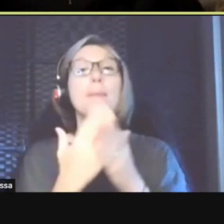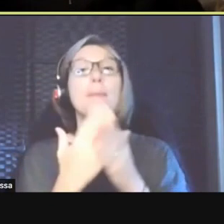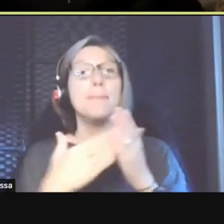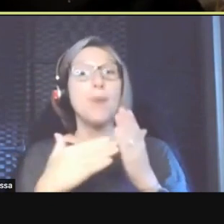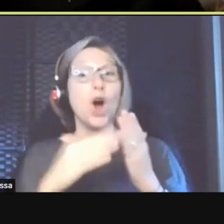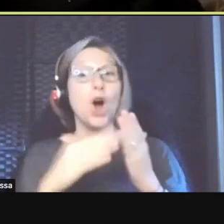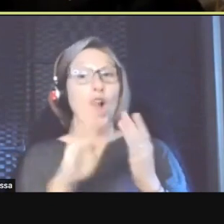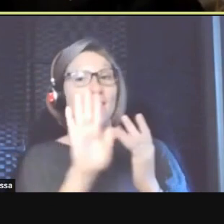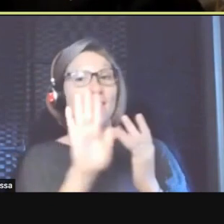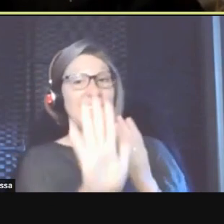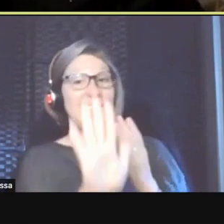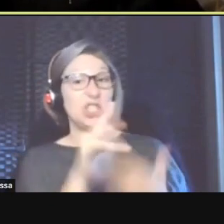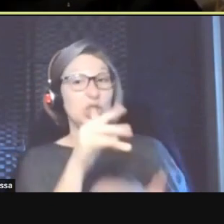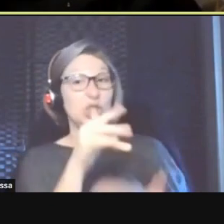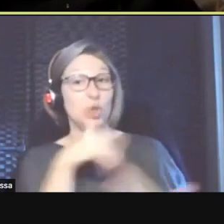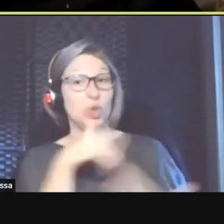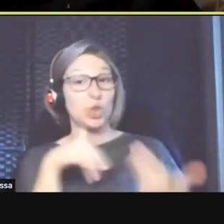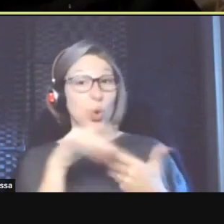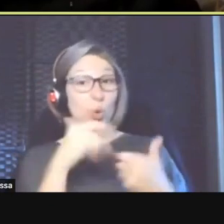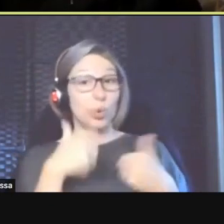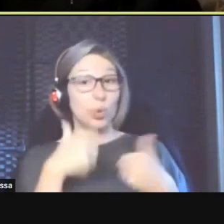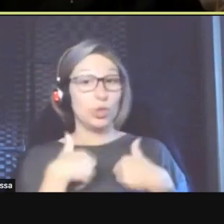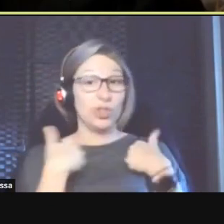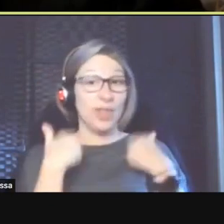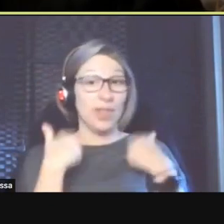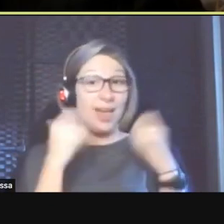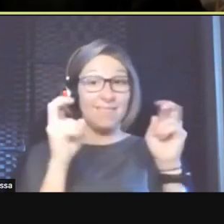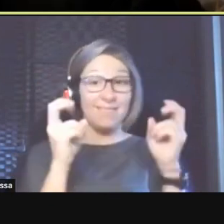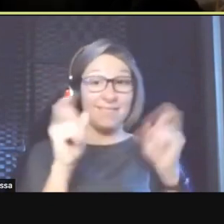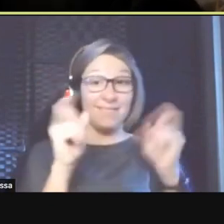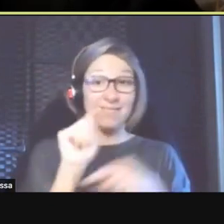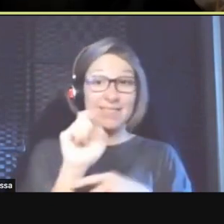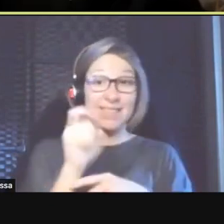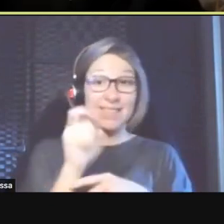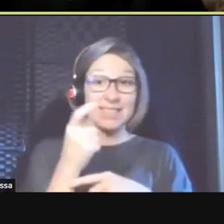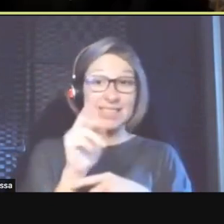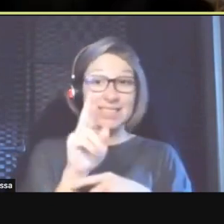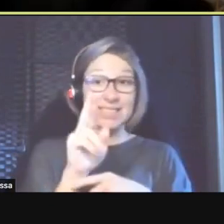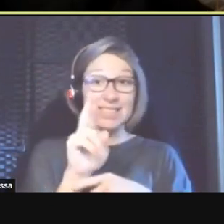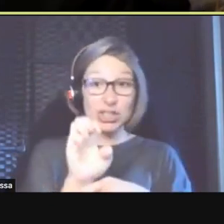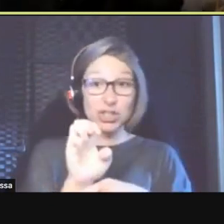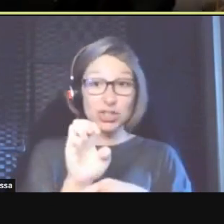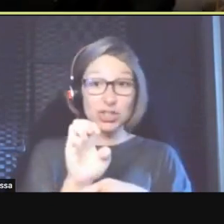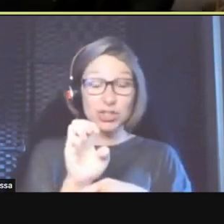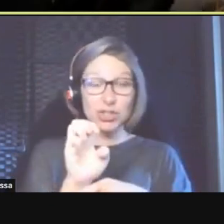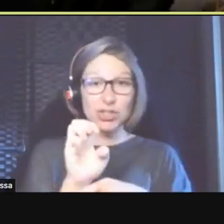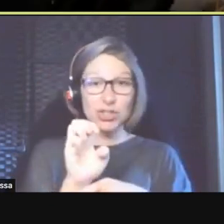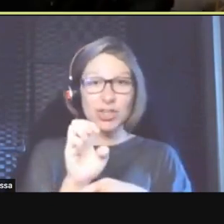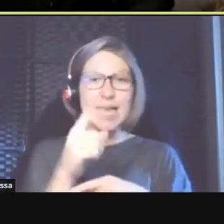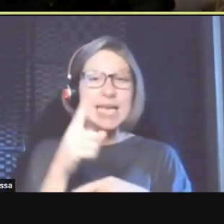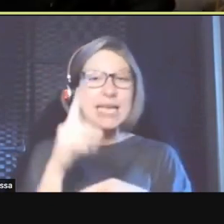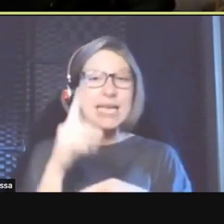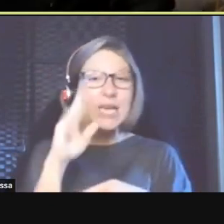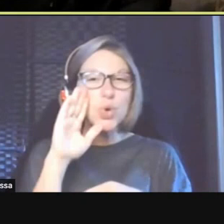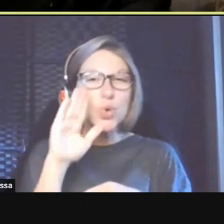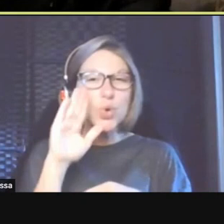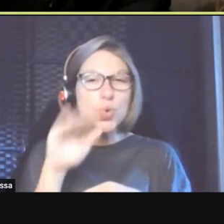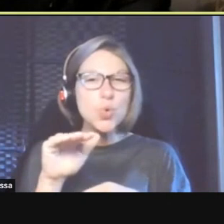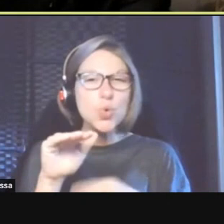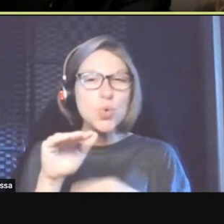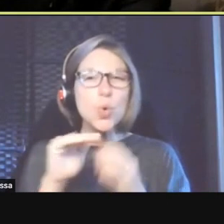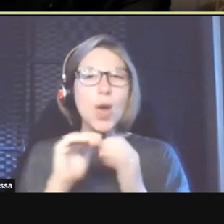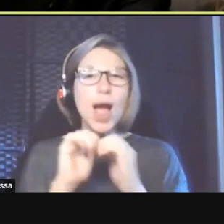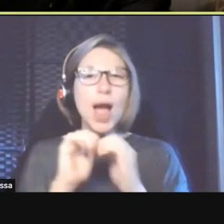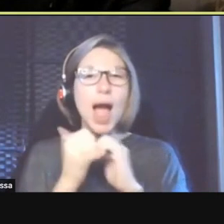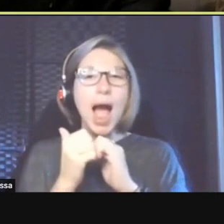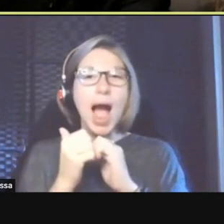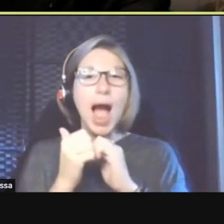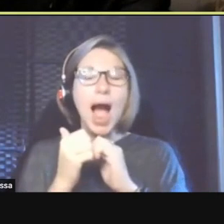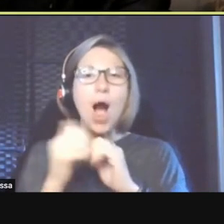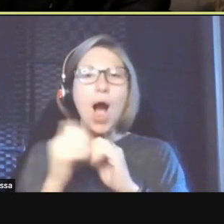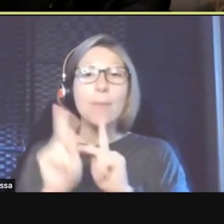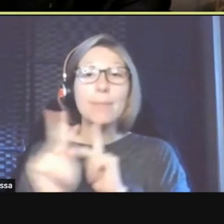social life was that he knew how to bring people to